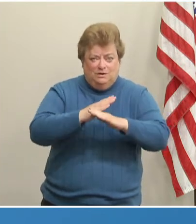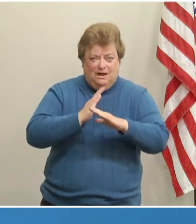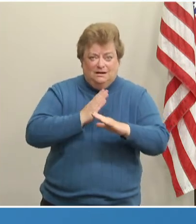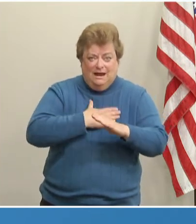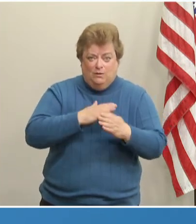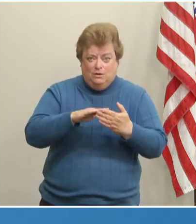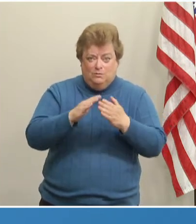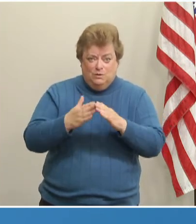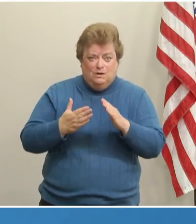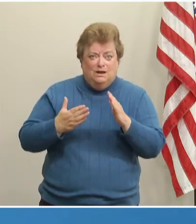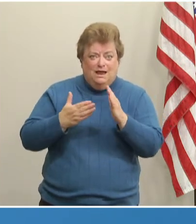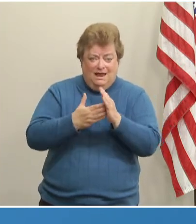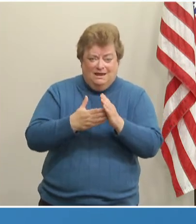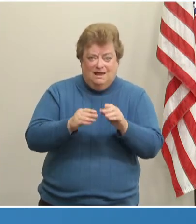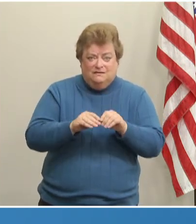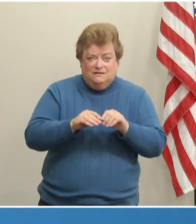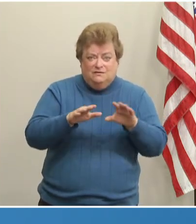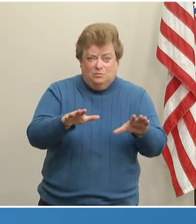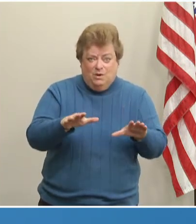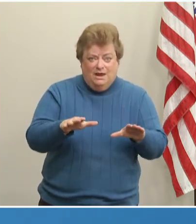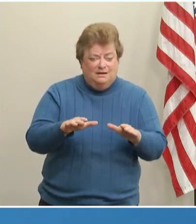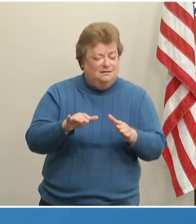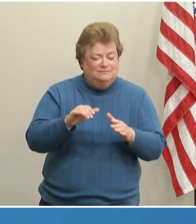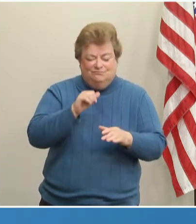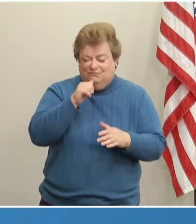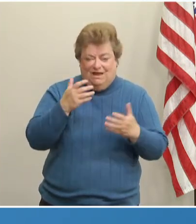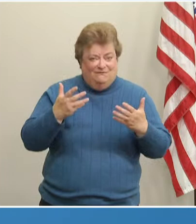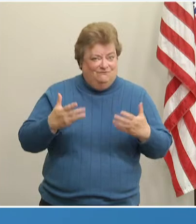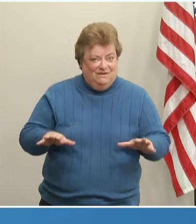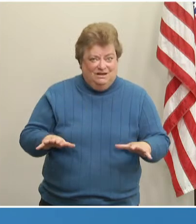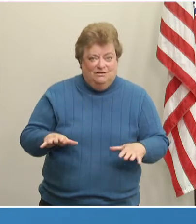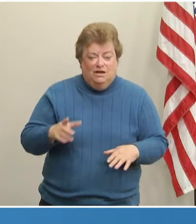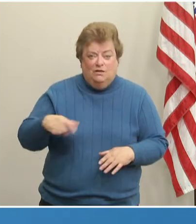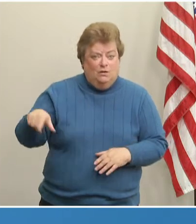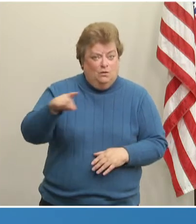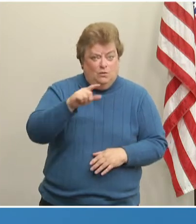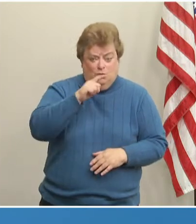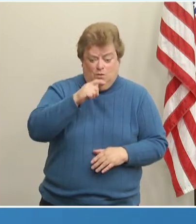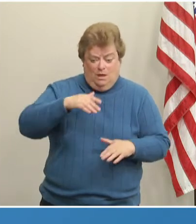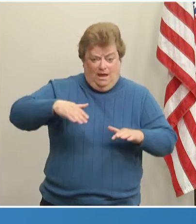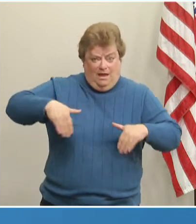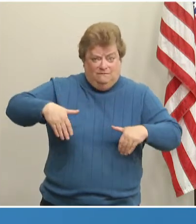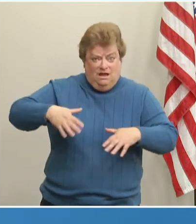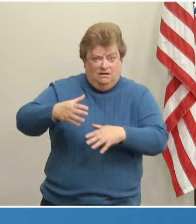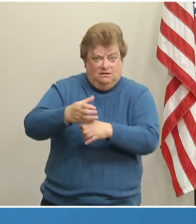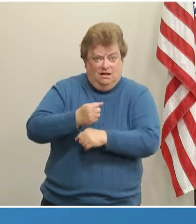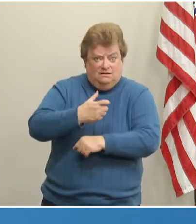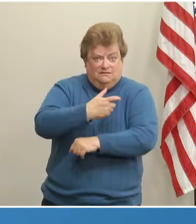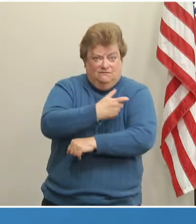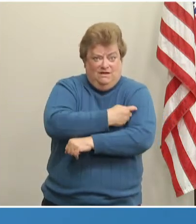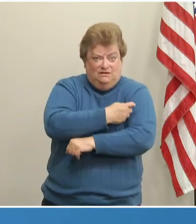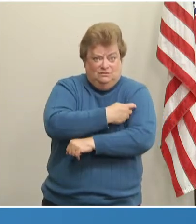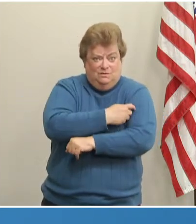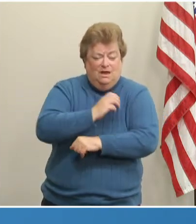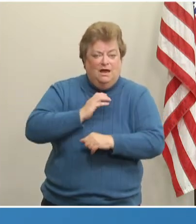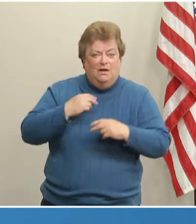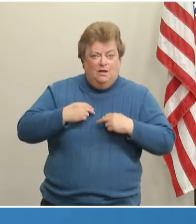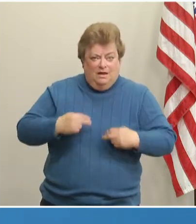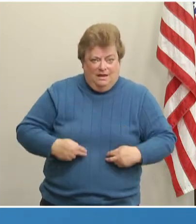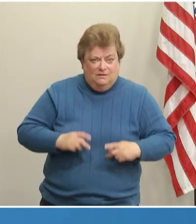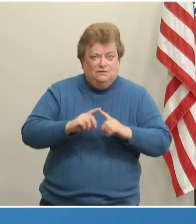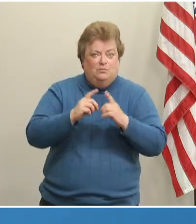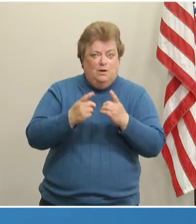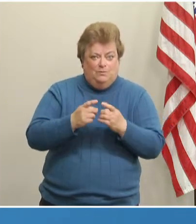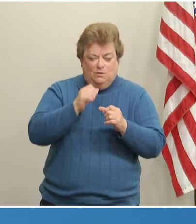not finished. And that's why, for those who have not yet received a vaccination, our health department will continue its